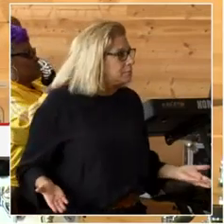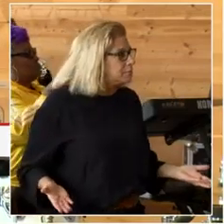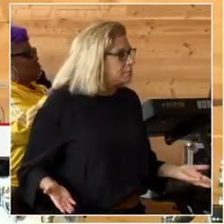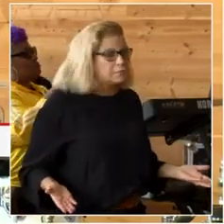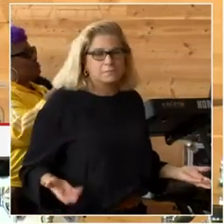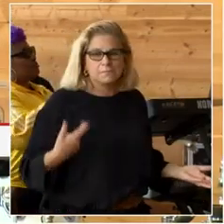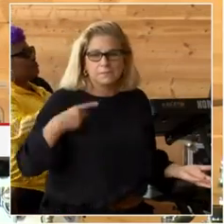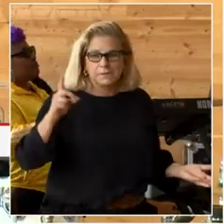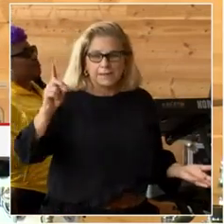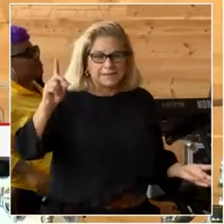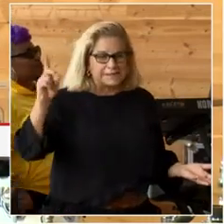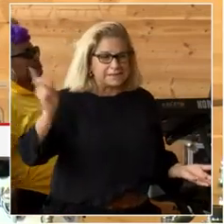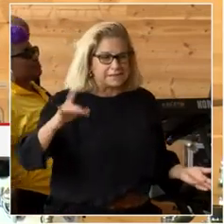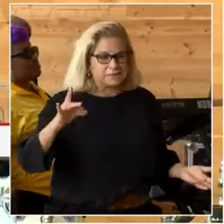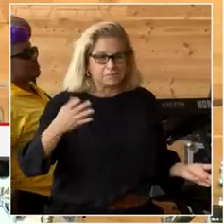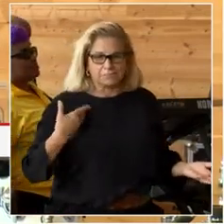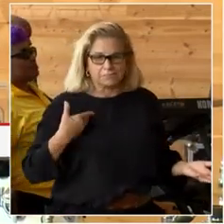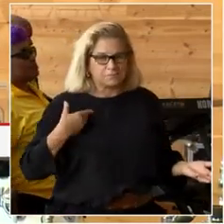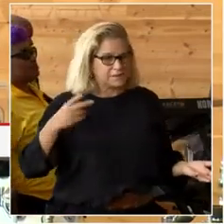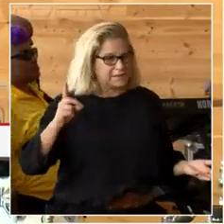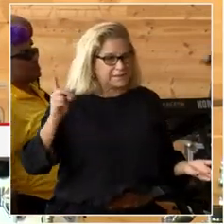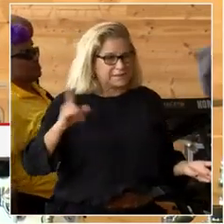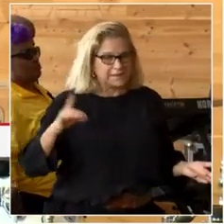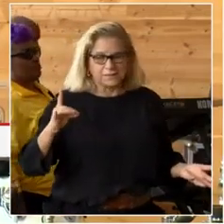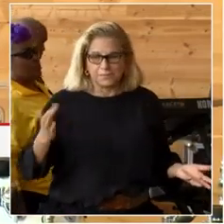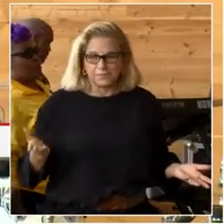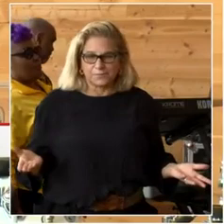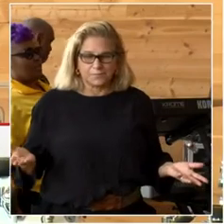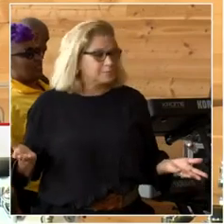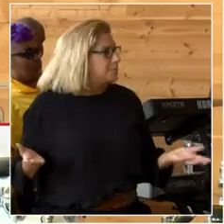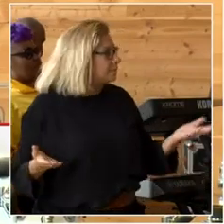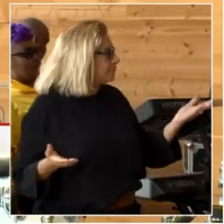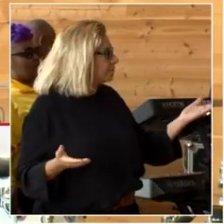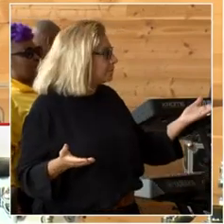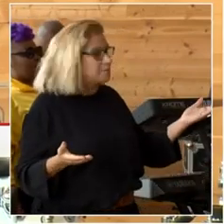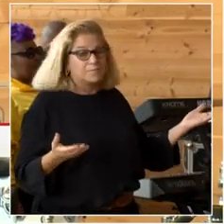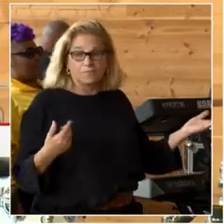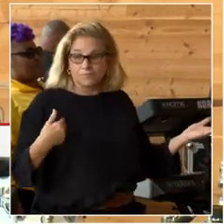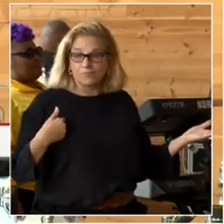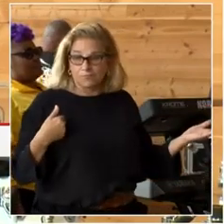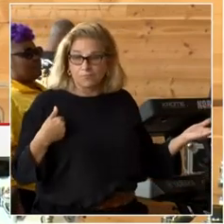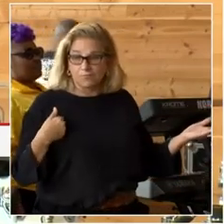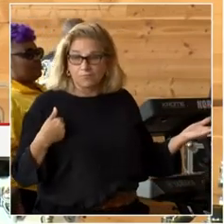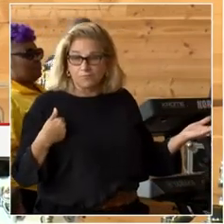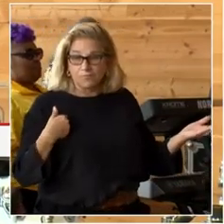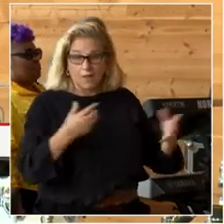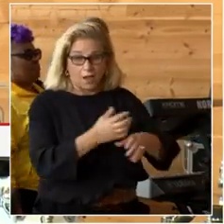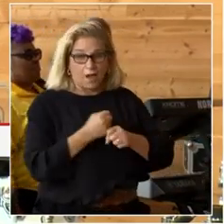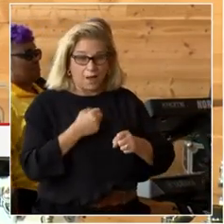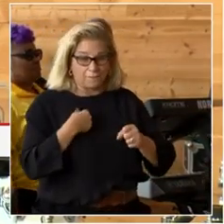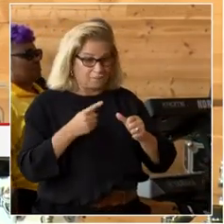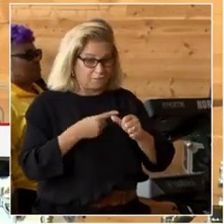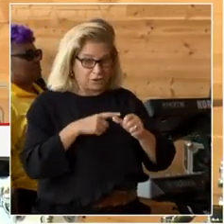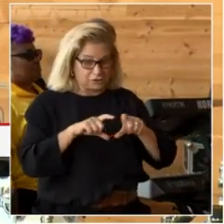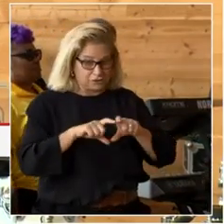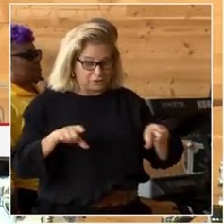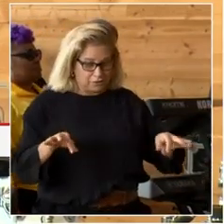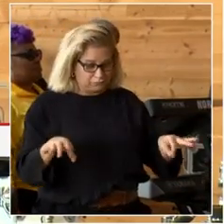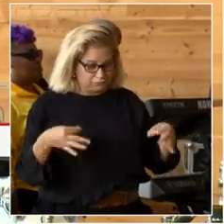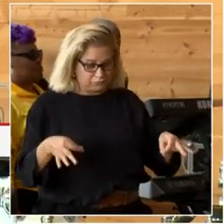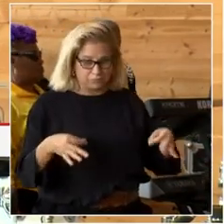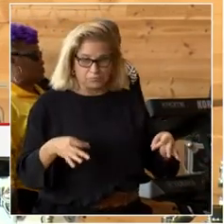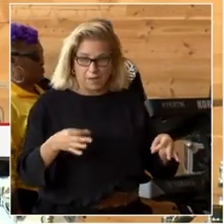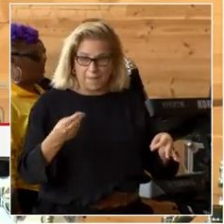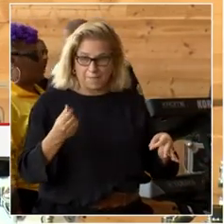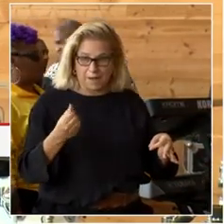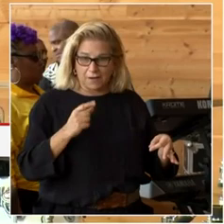The first check I got to be able to invest in this idea was through the Deputy Mayor's Office on